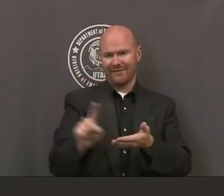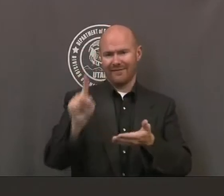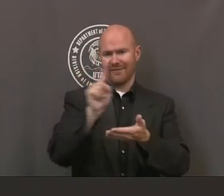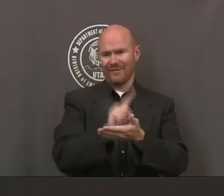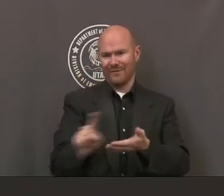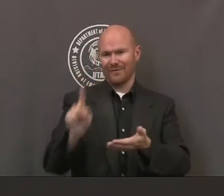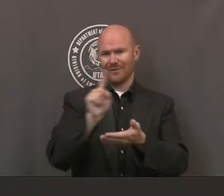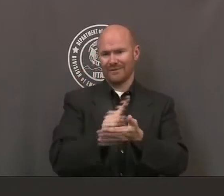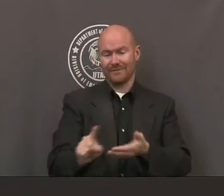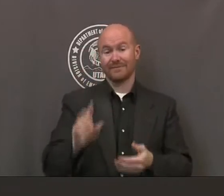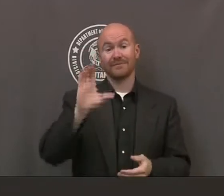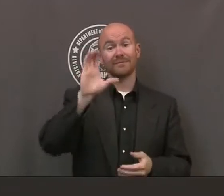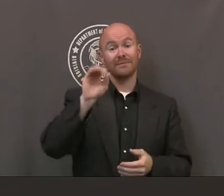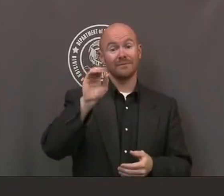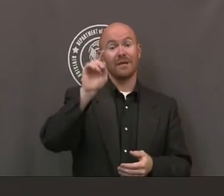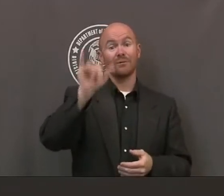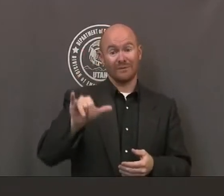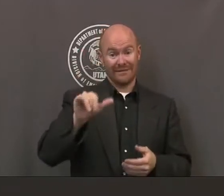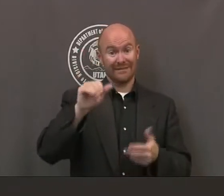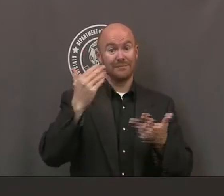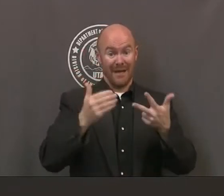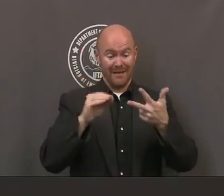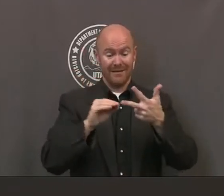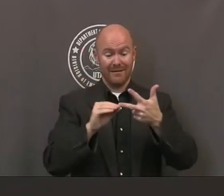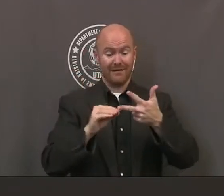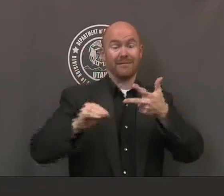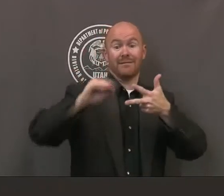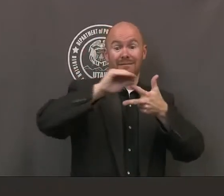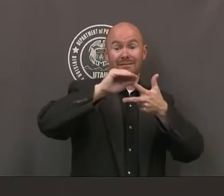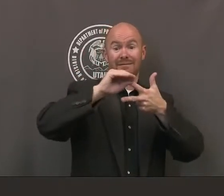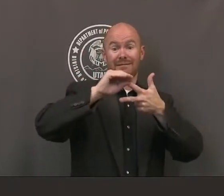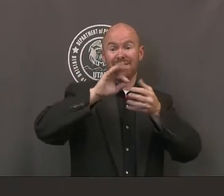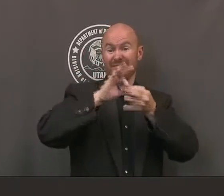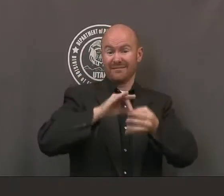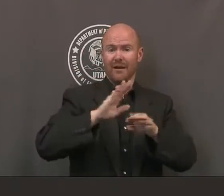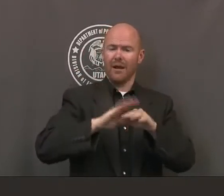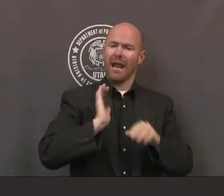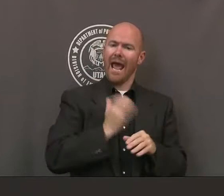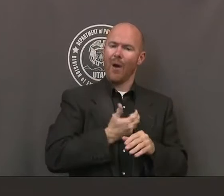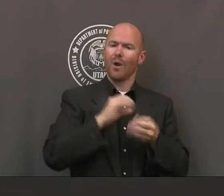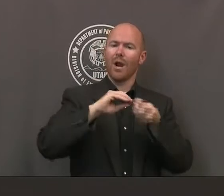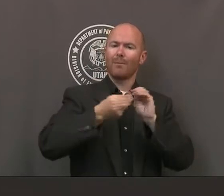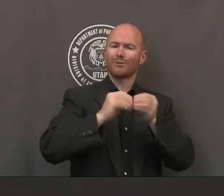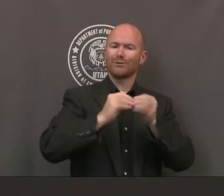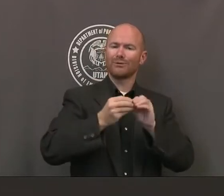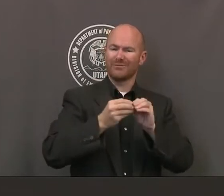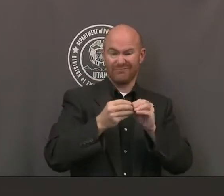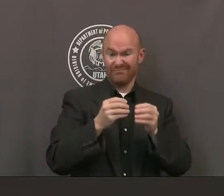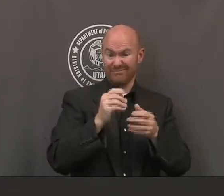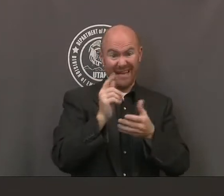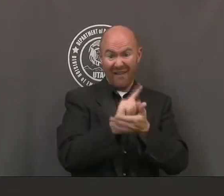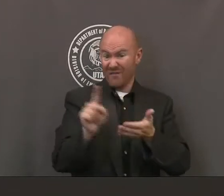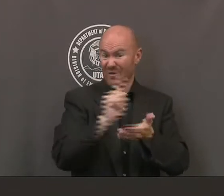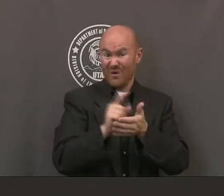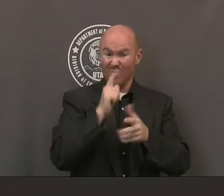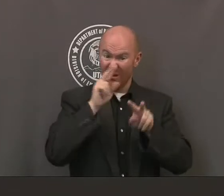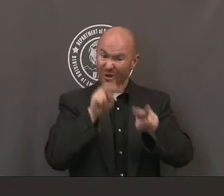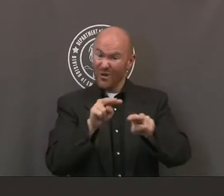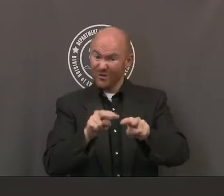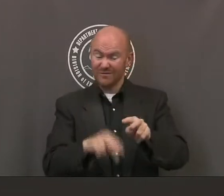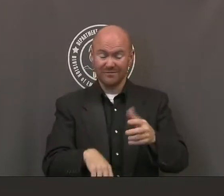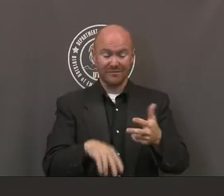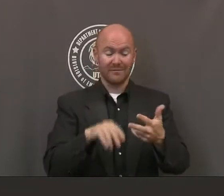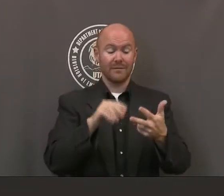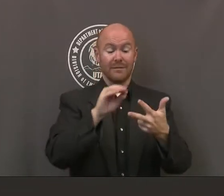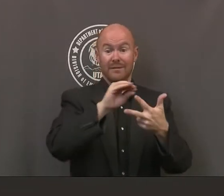that counties may move to a higher level of restriction based on the data weekly, and may move to a